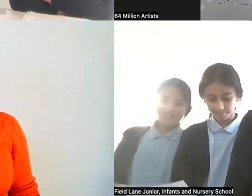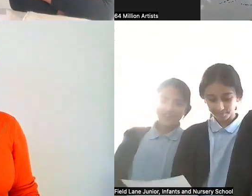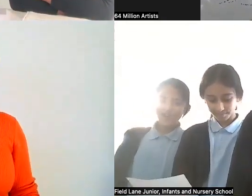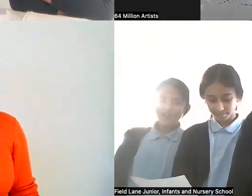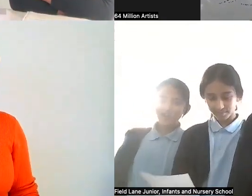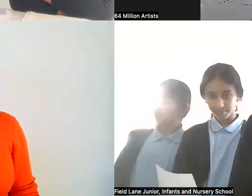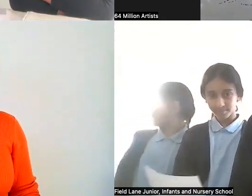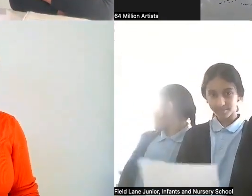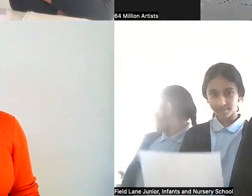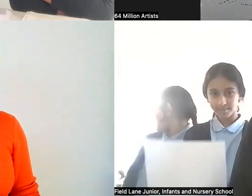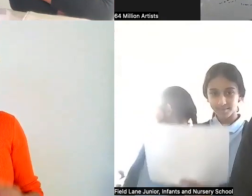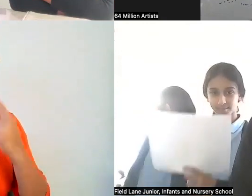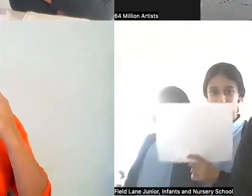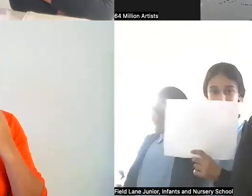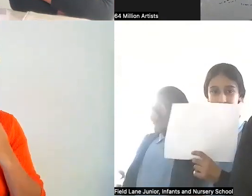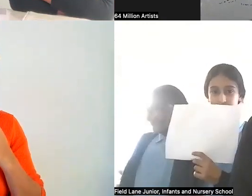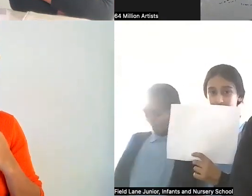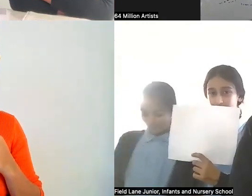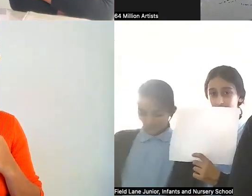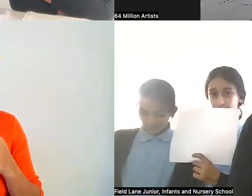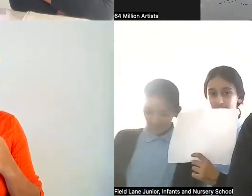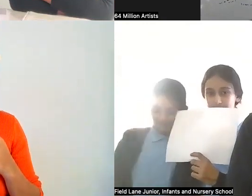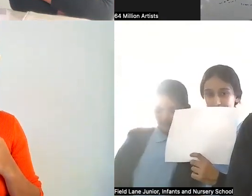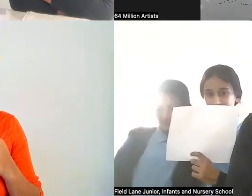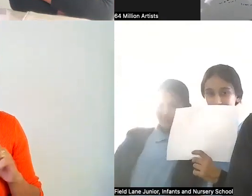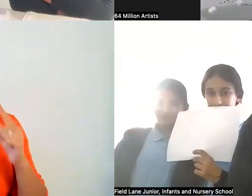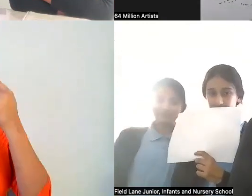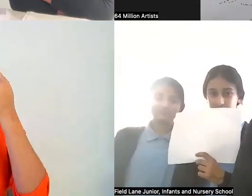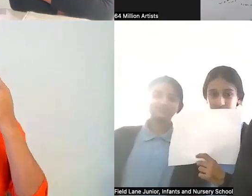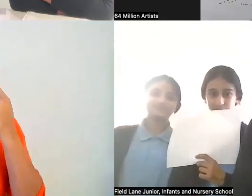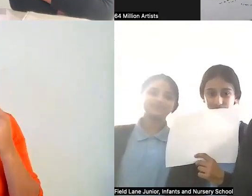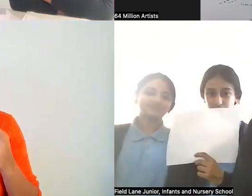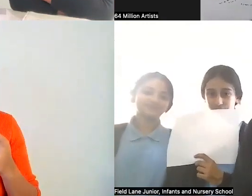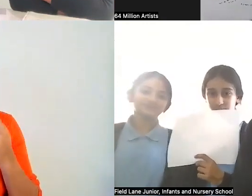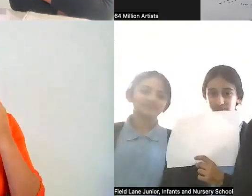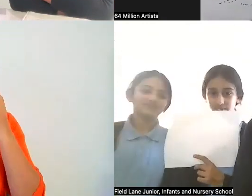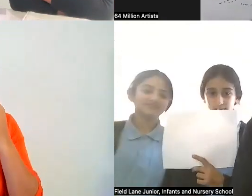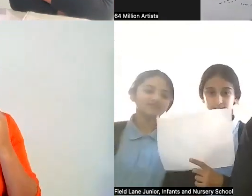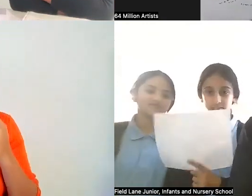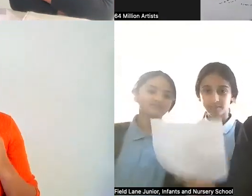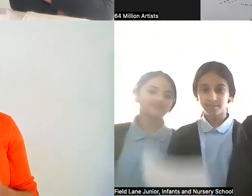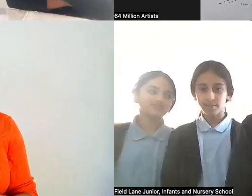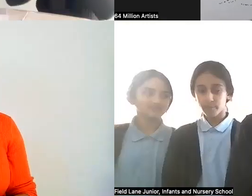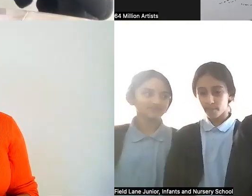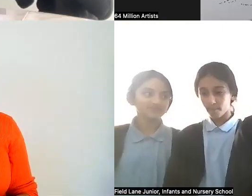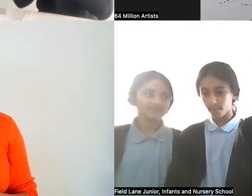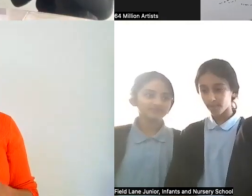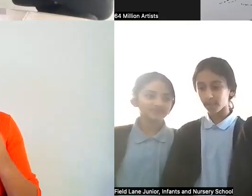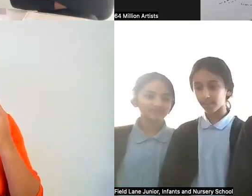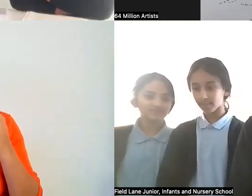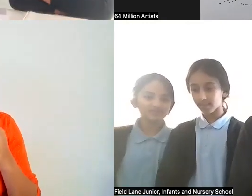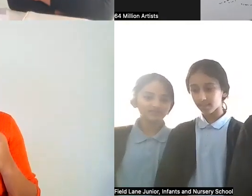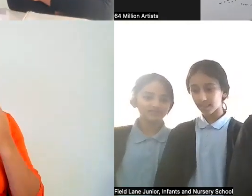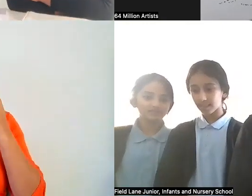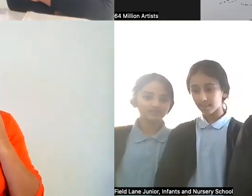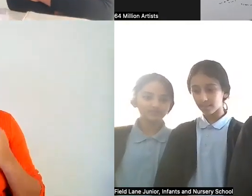did you say about the fish? The sour taste of fish in my mouth. The sour taste of fish in my mouth. Yeah. Well done.